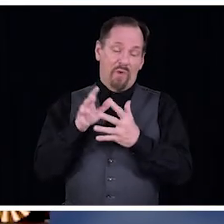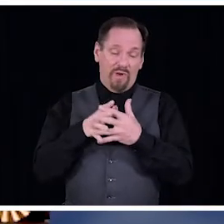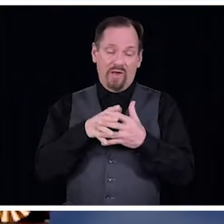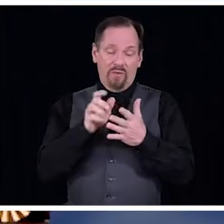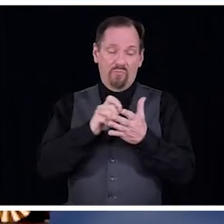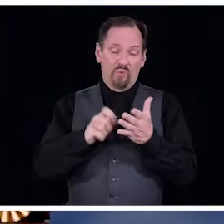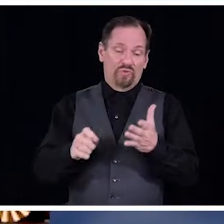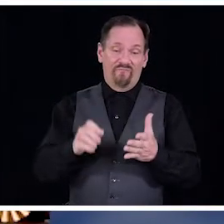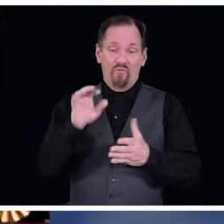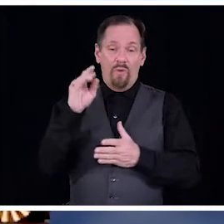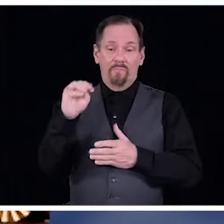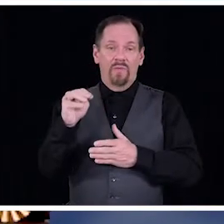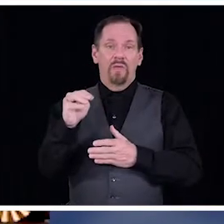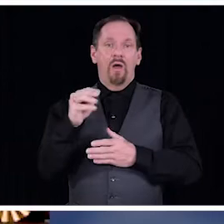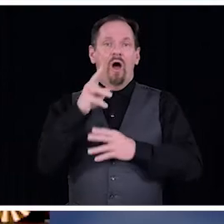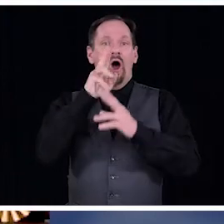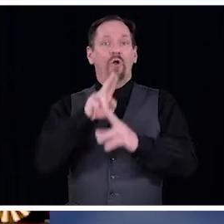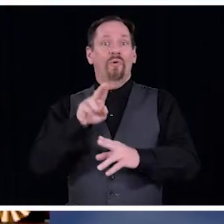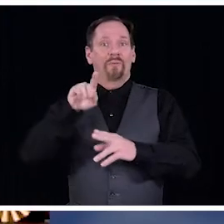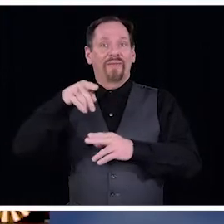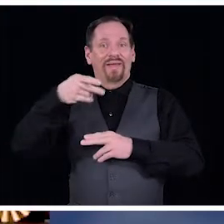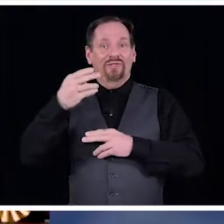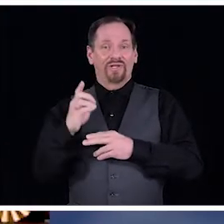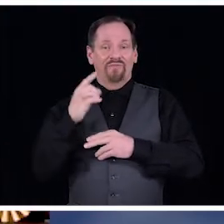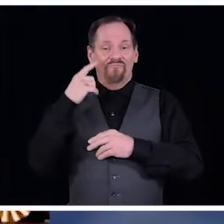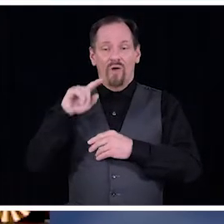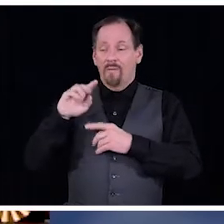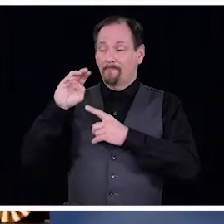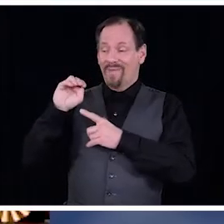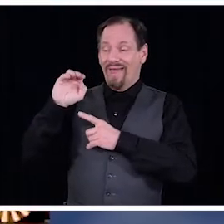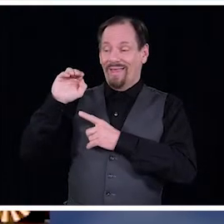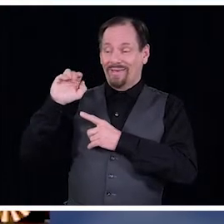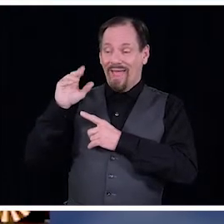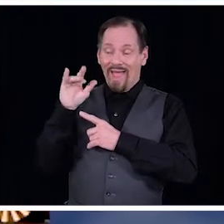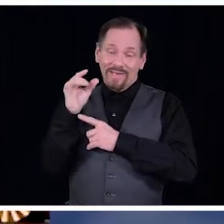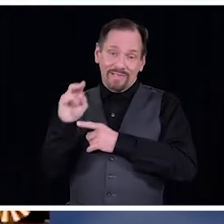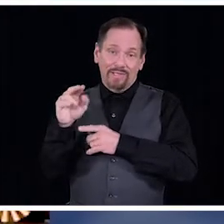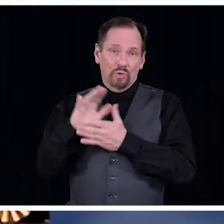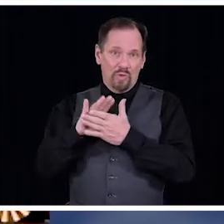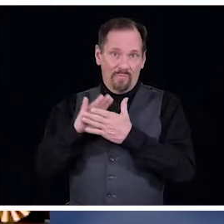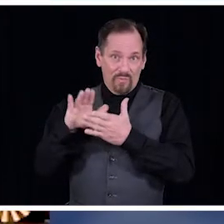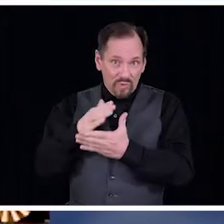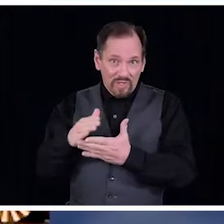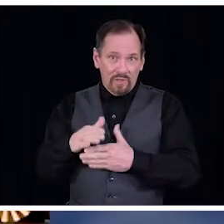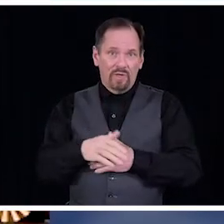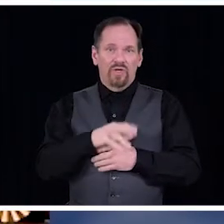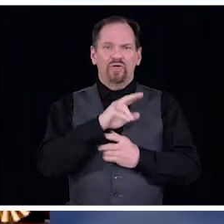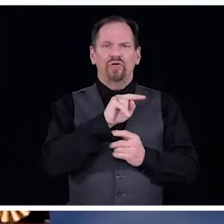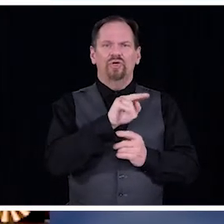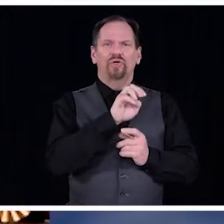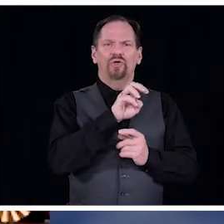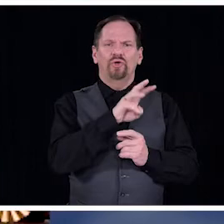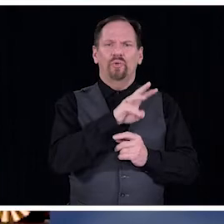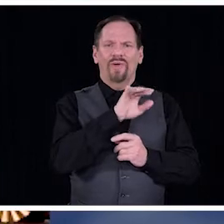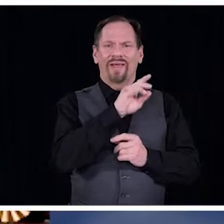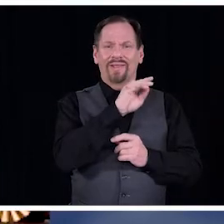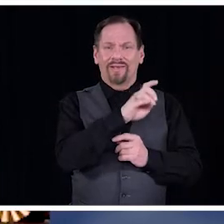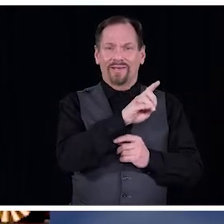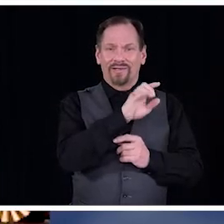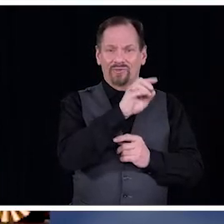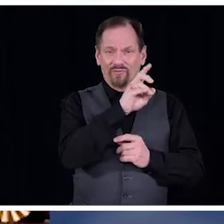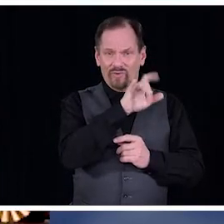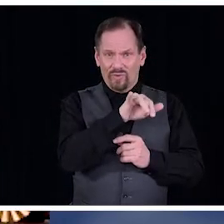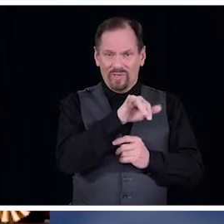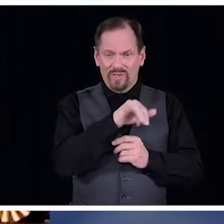honorary doctorates from the New England Conservatory, the Manhattan School of Music, and the Curtis Institute. Alex